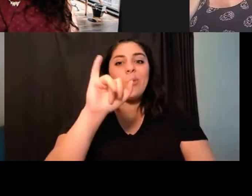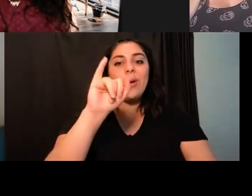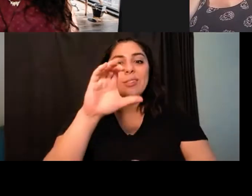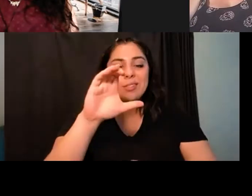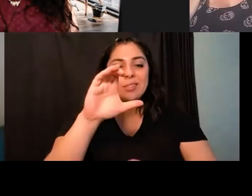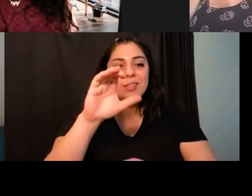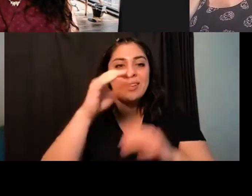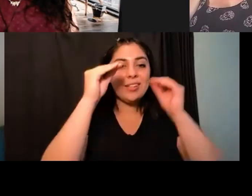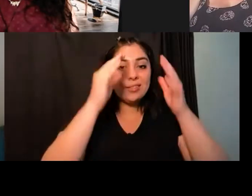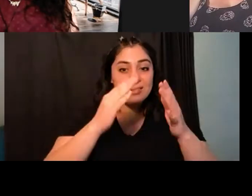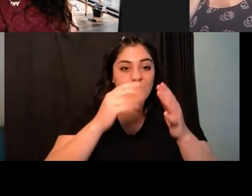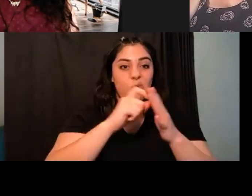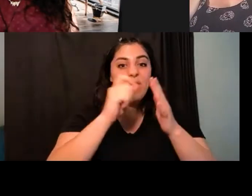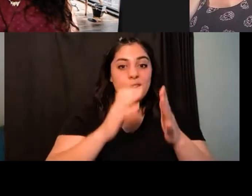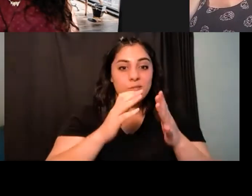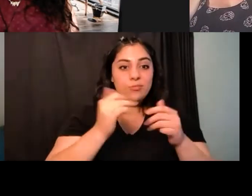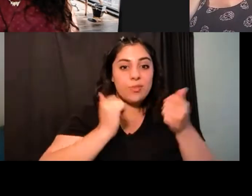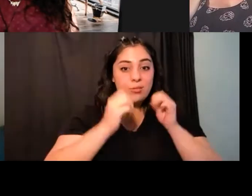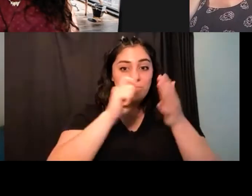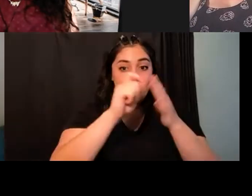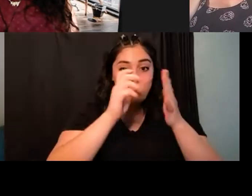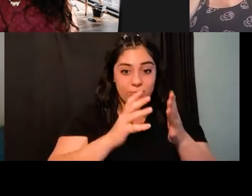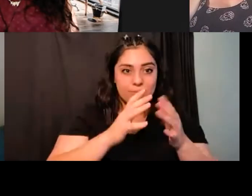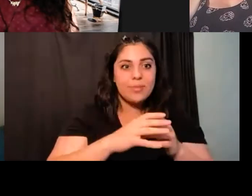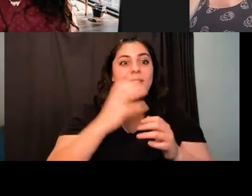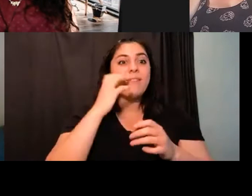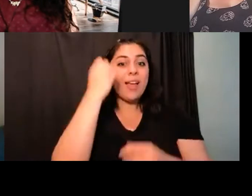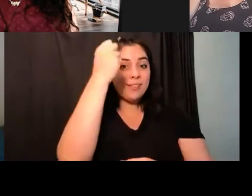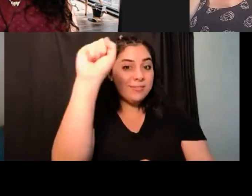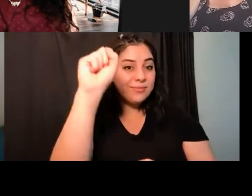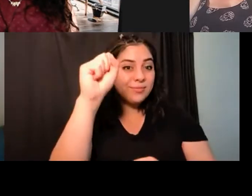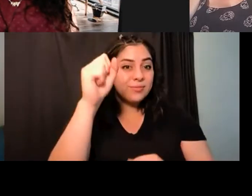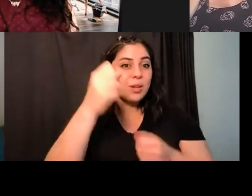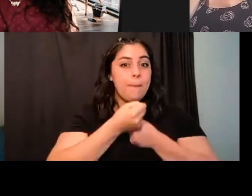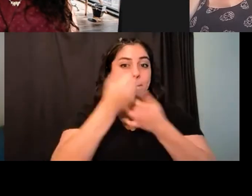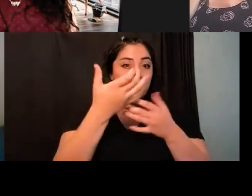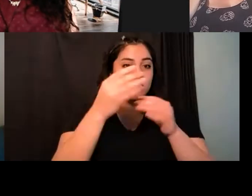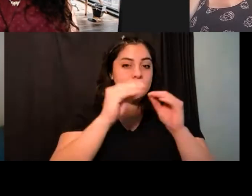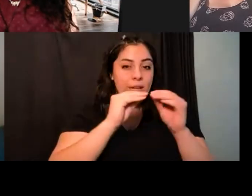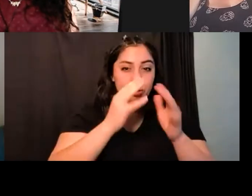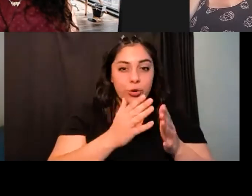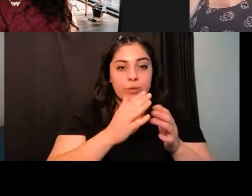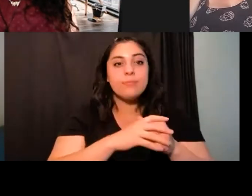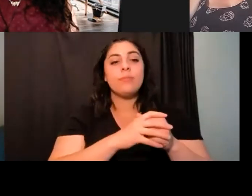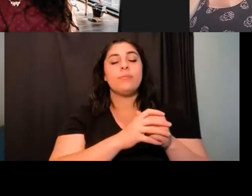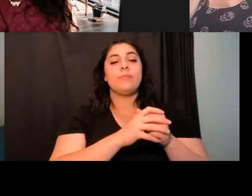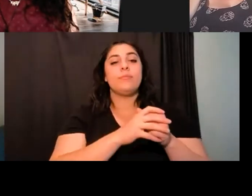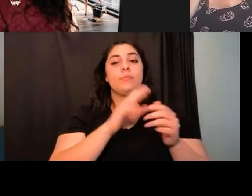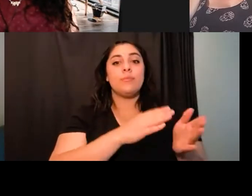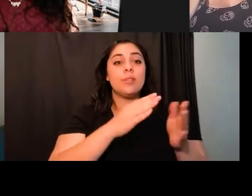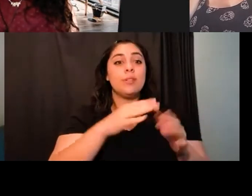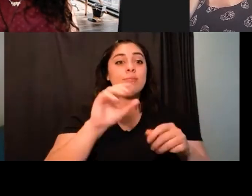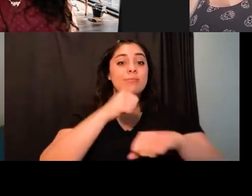poet, playwright, fat activist, poetry editor for The Ice Colony, and founder of The Word